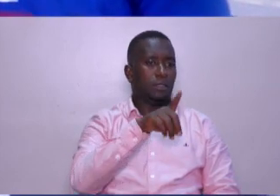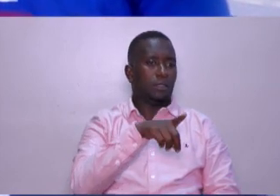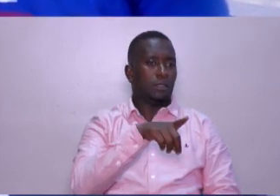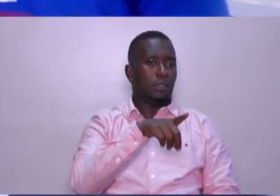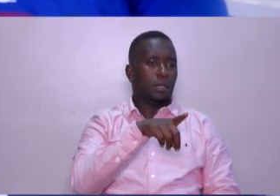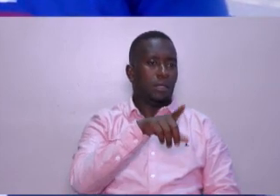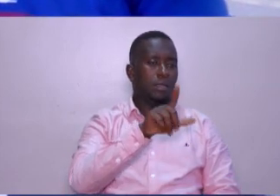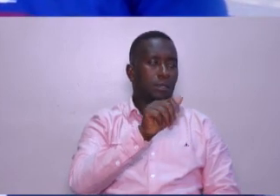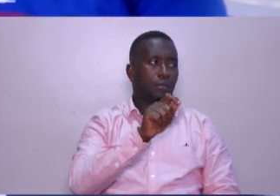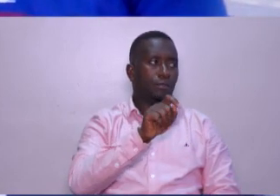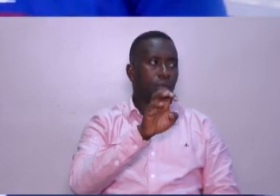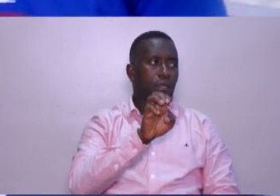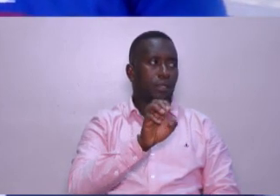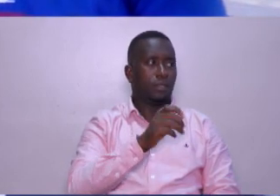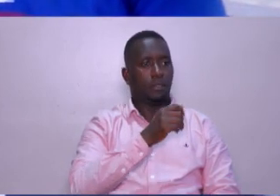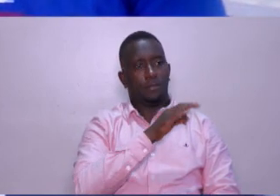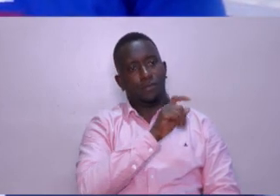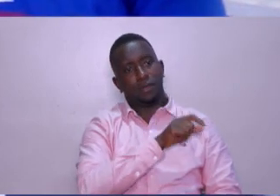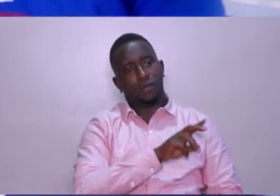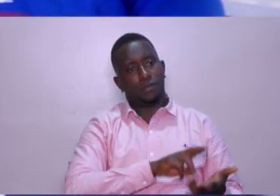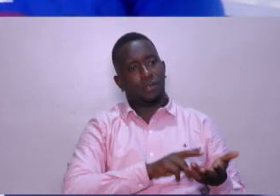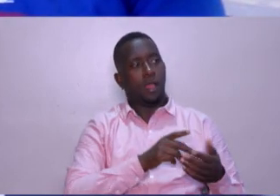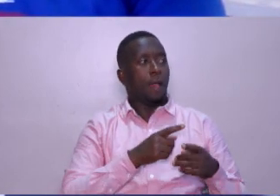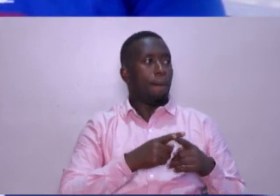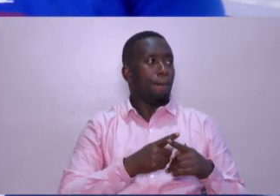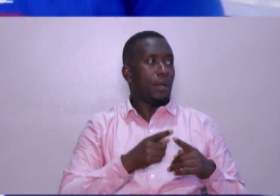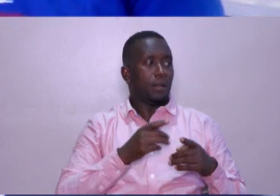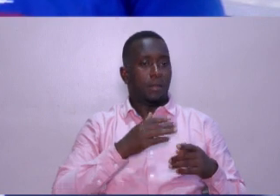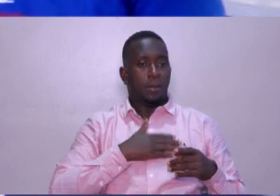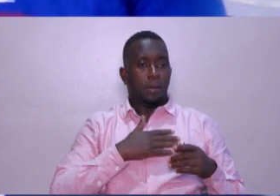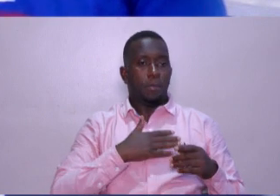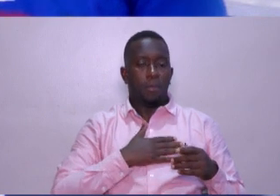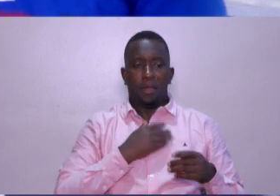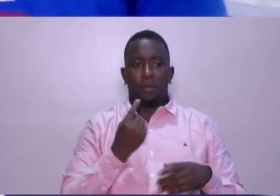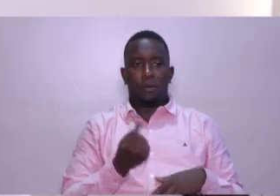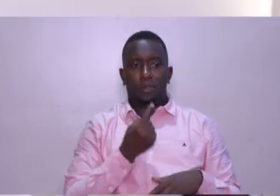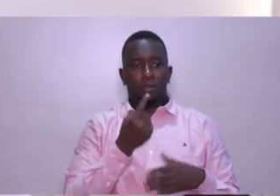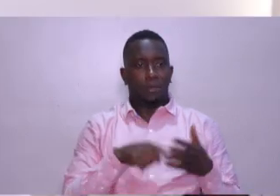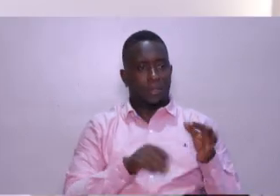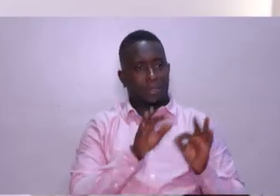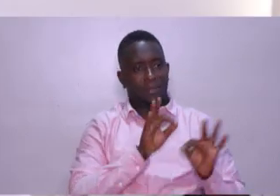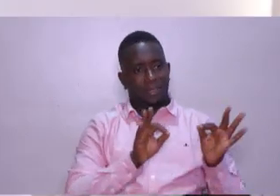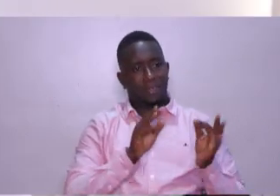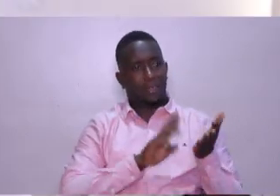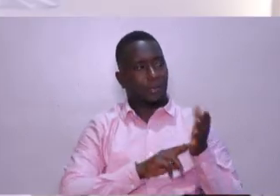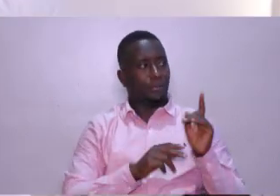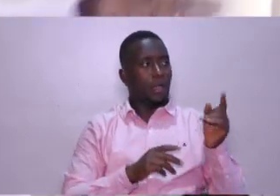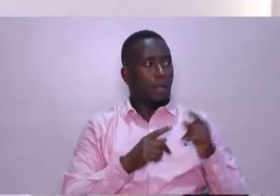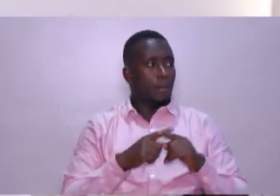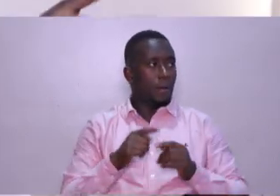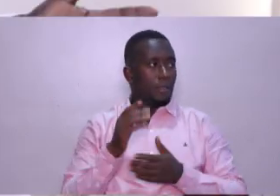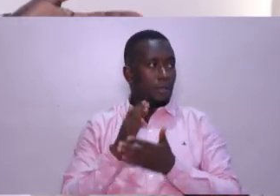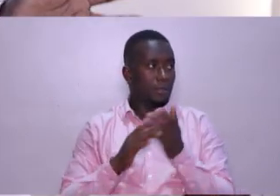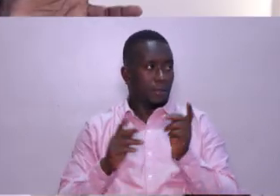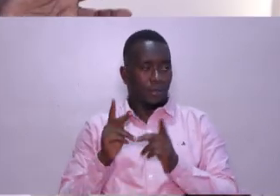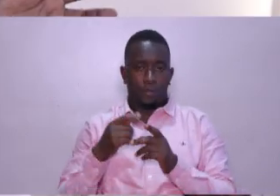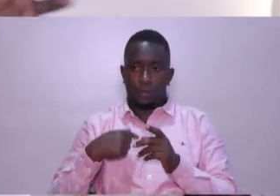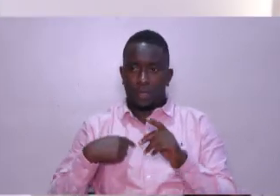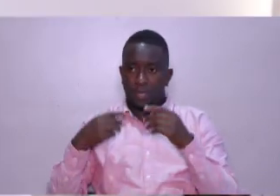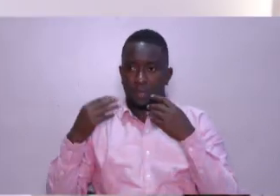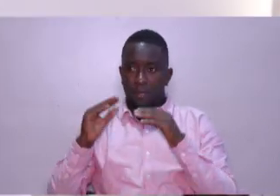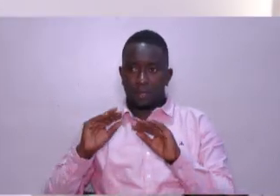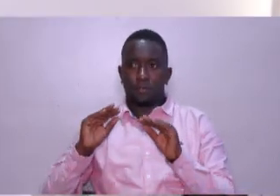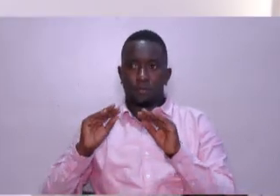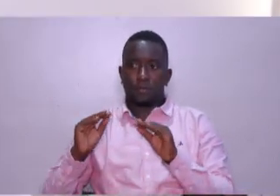used yesterday. And personally, okay, in my own design, I find that more interesting. But there are people I trained earlier,